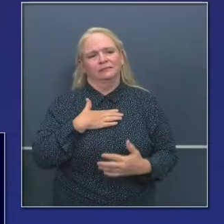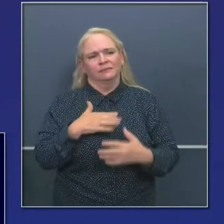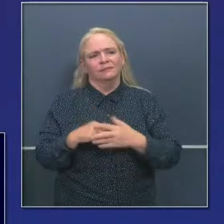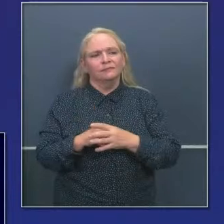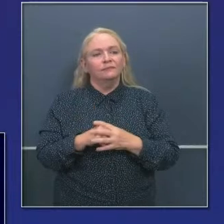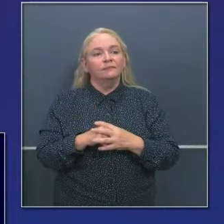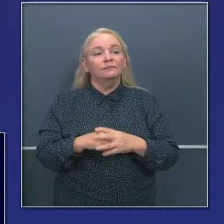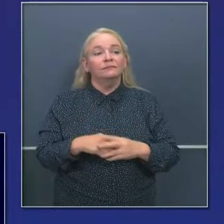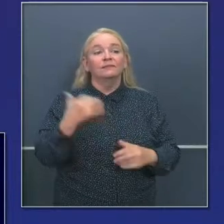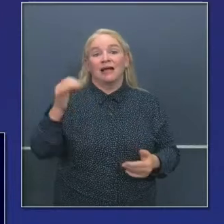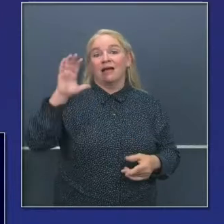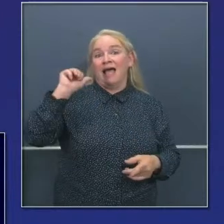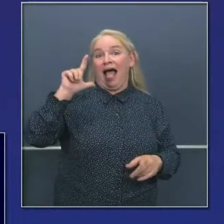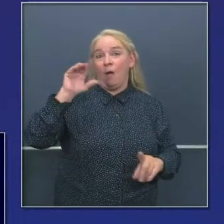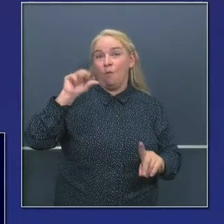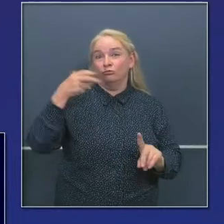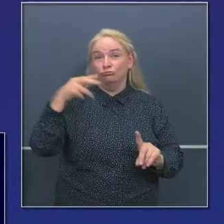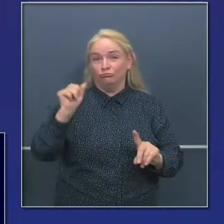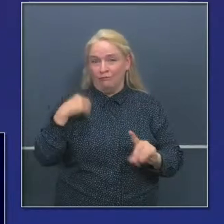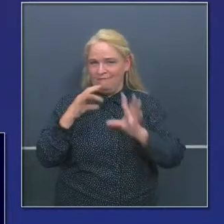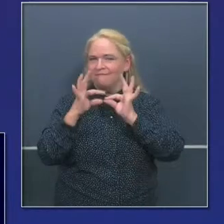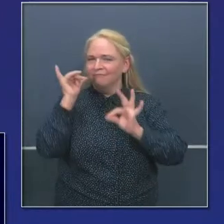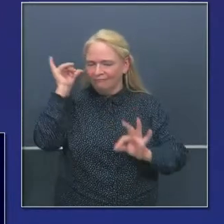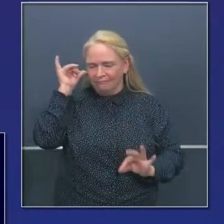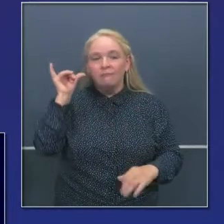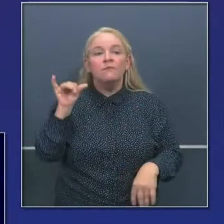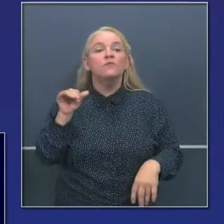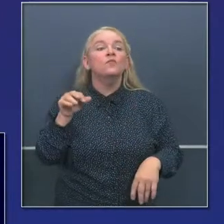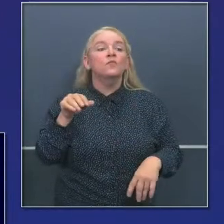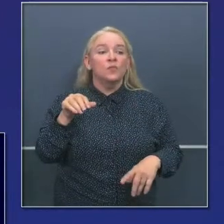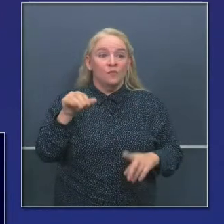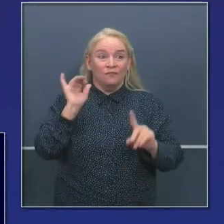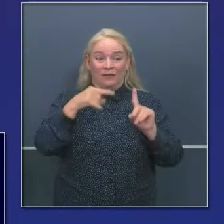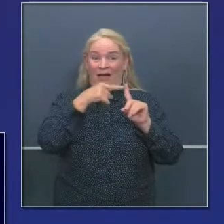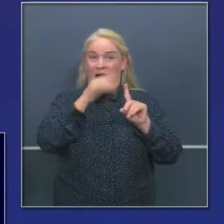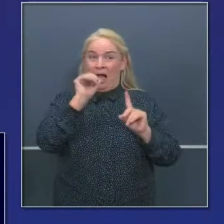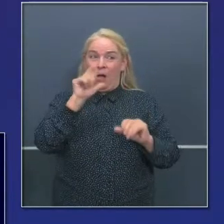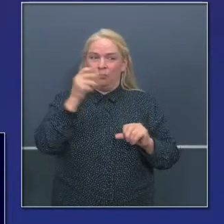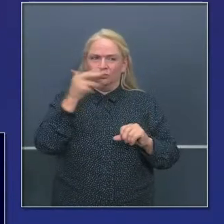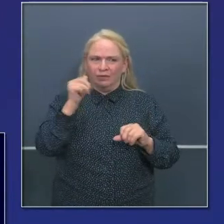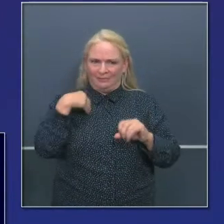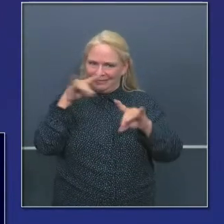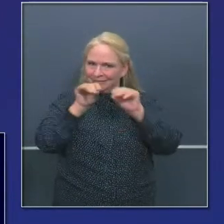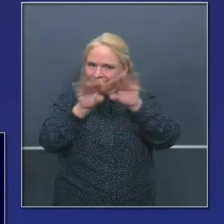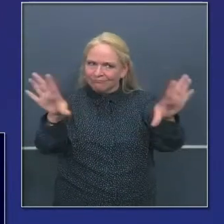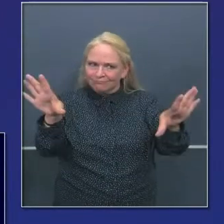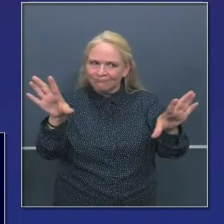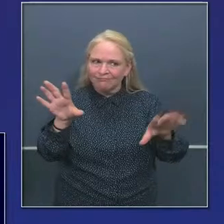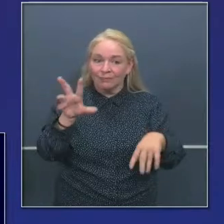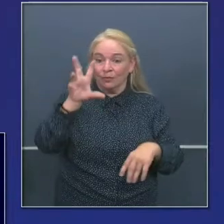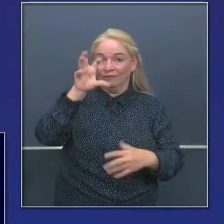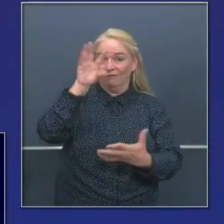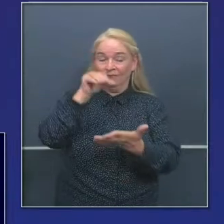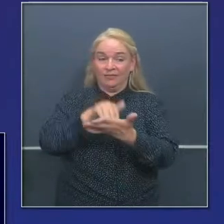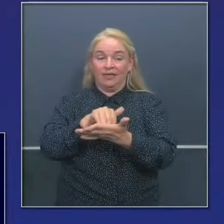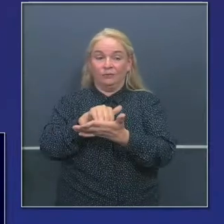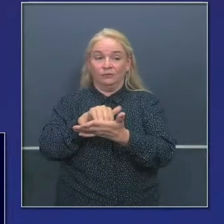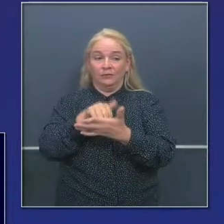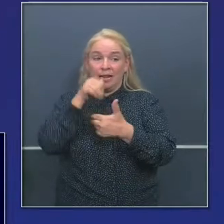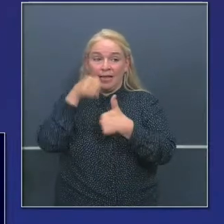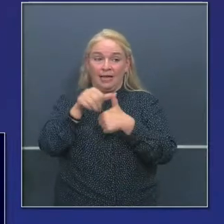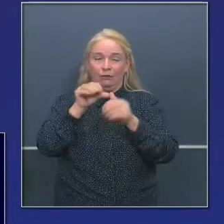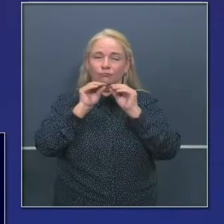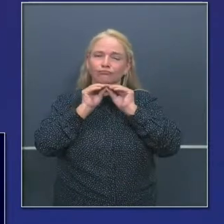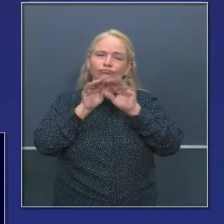Occupational Safety and Health Board, OSHA, as it's commonly referred to. We put out over 350,000 letters that